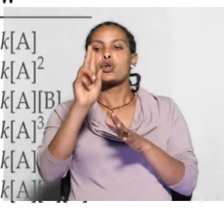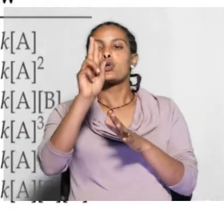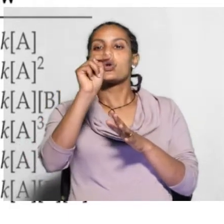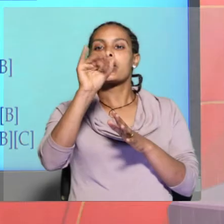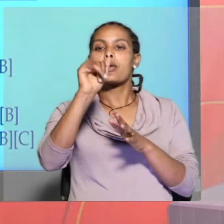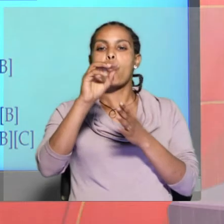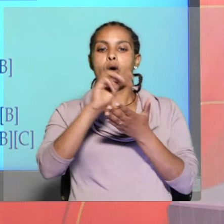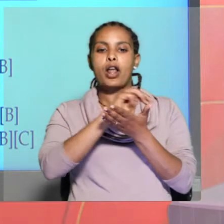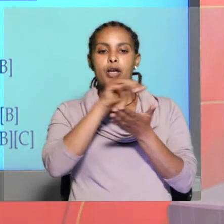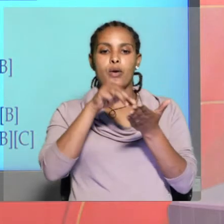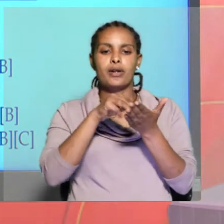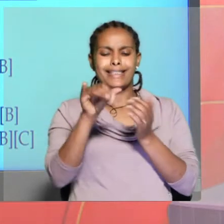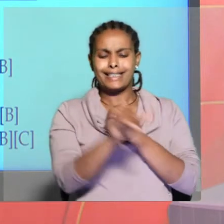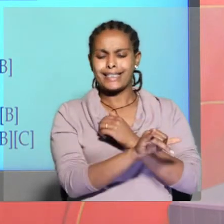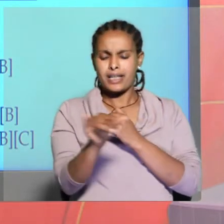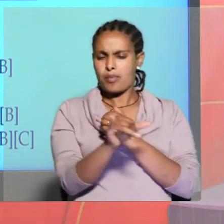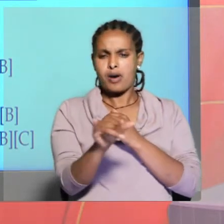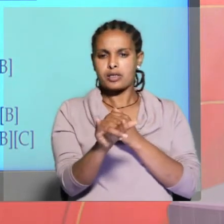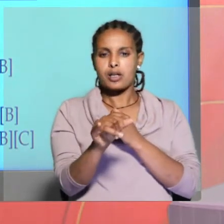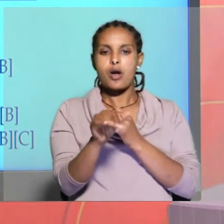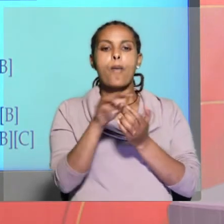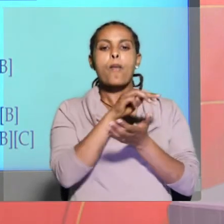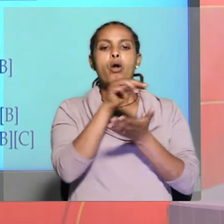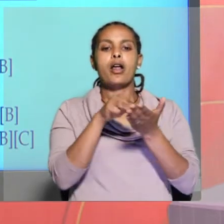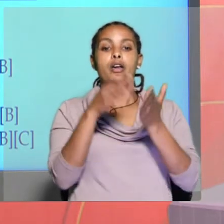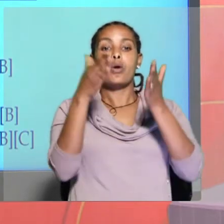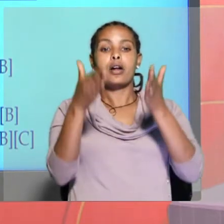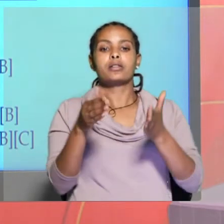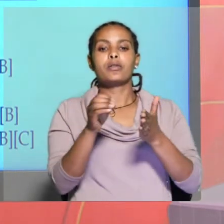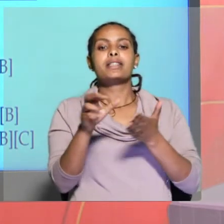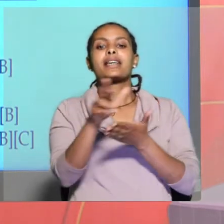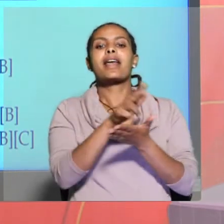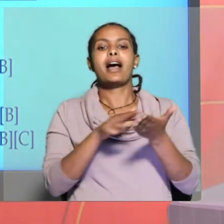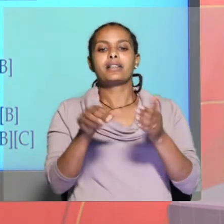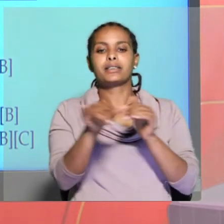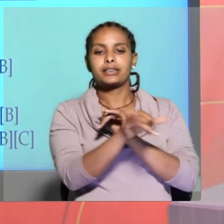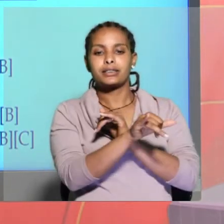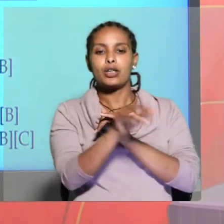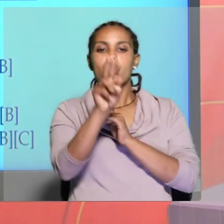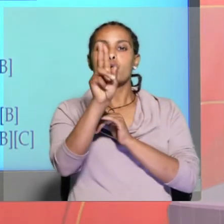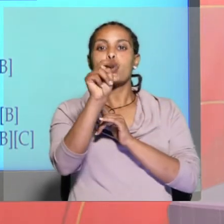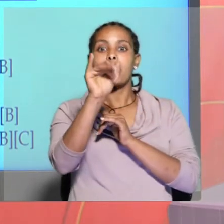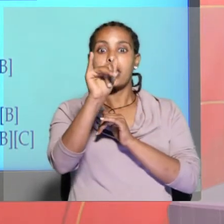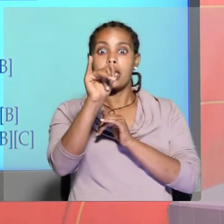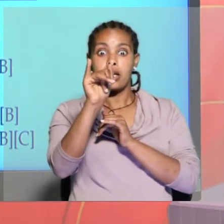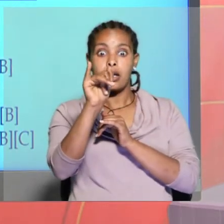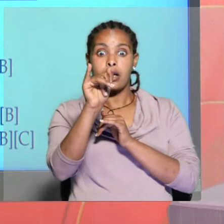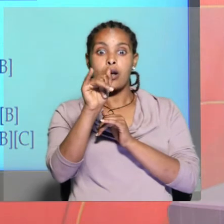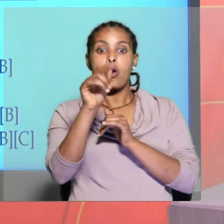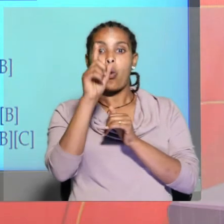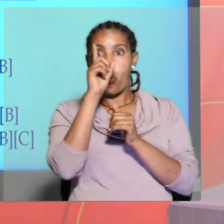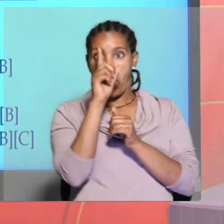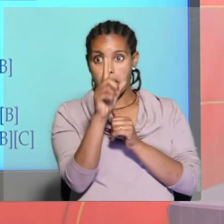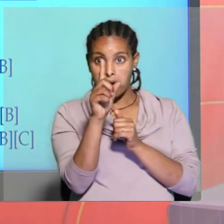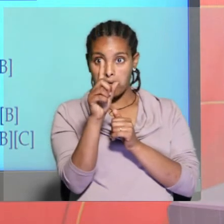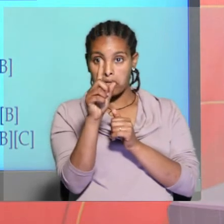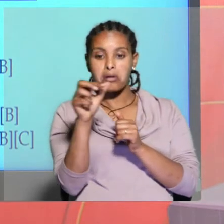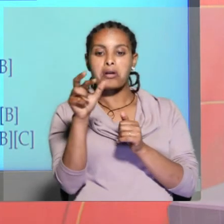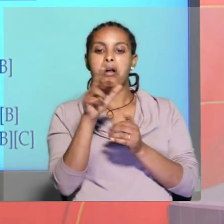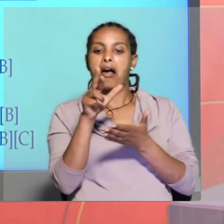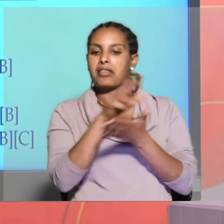unimolecular reaction is the same as molecularity of the reaction. Is unimolecular, one reacting species,